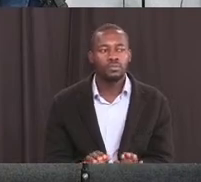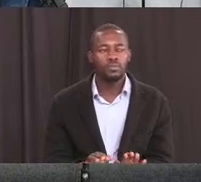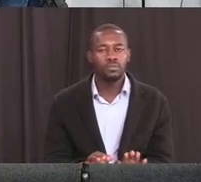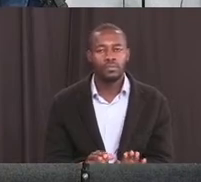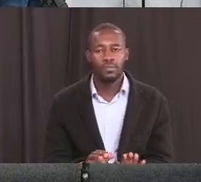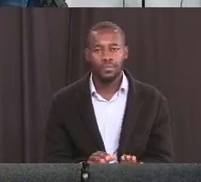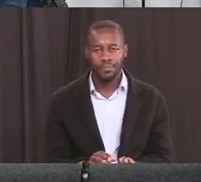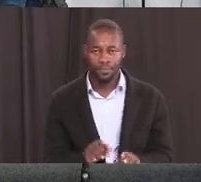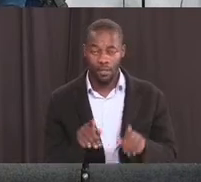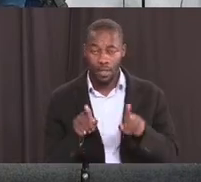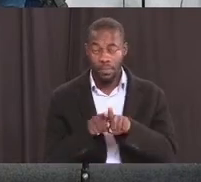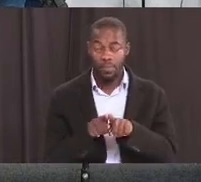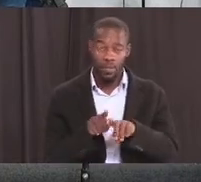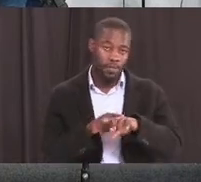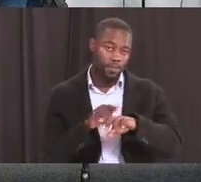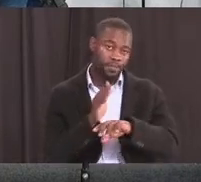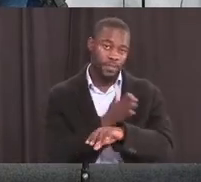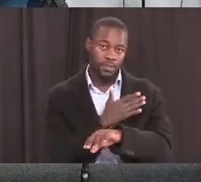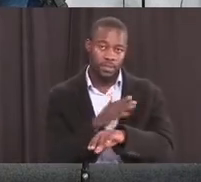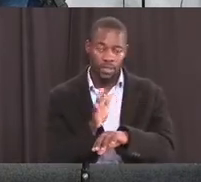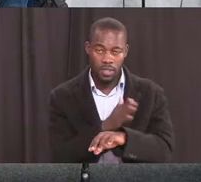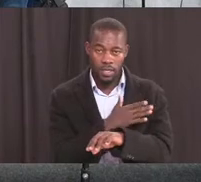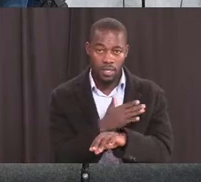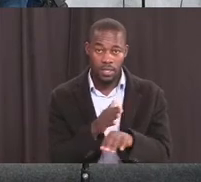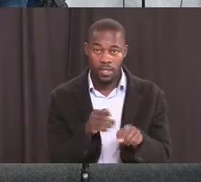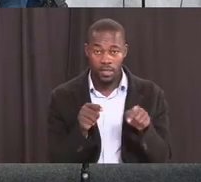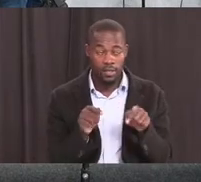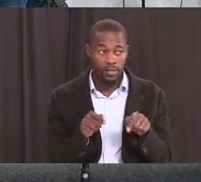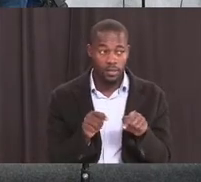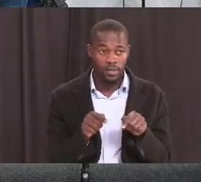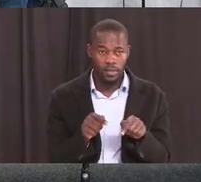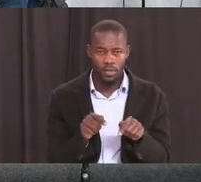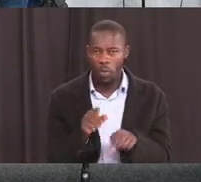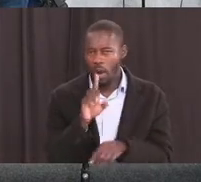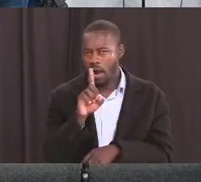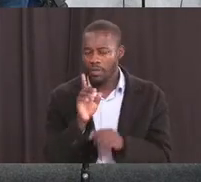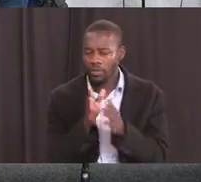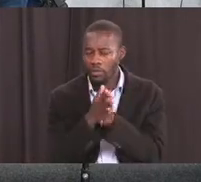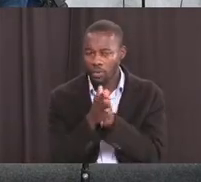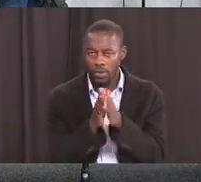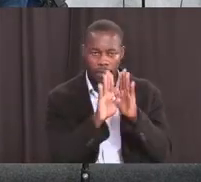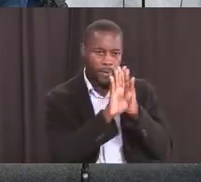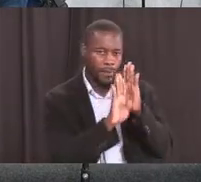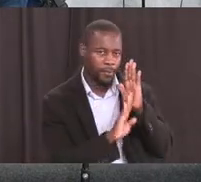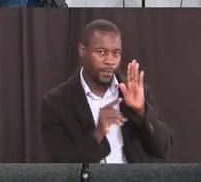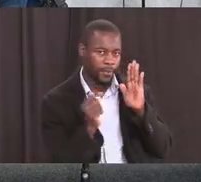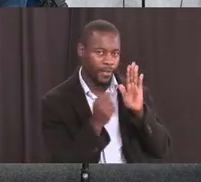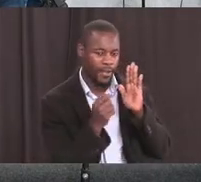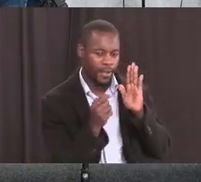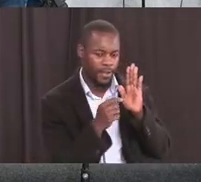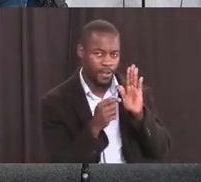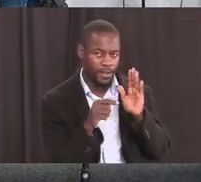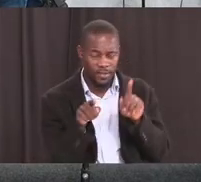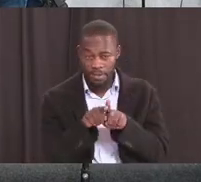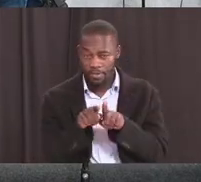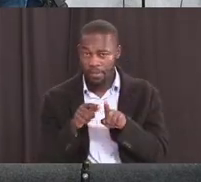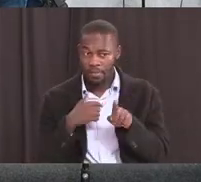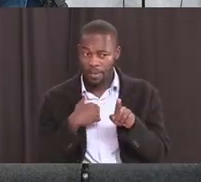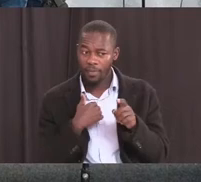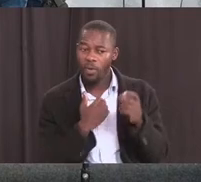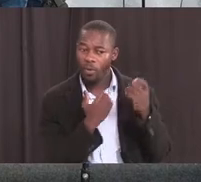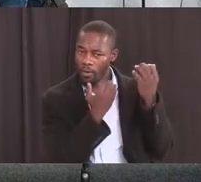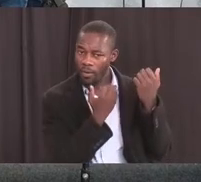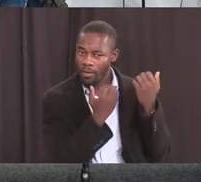As we were singing the song, I was reminded of a story in the Bible about a man called Lazarus who had